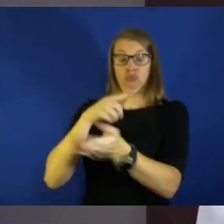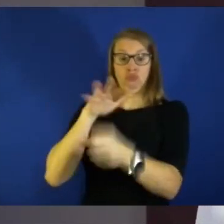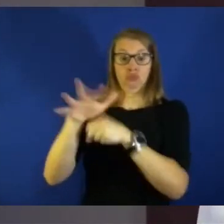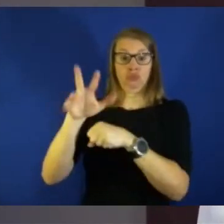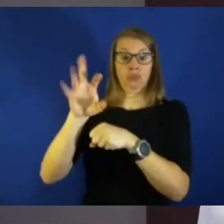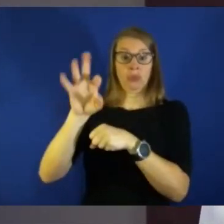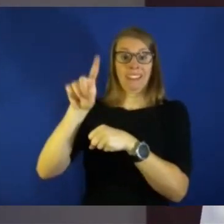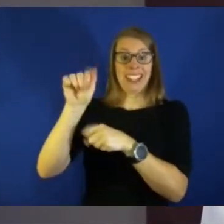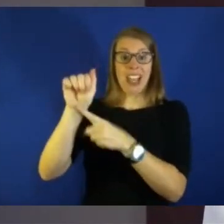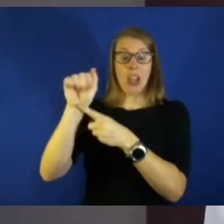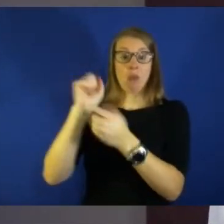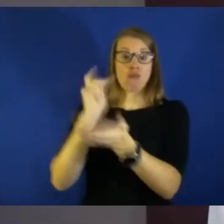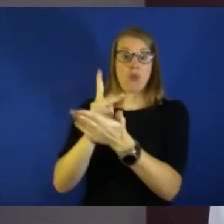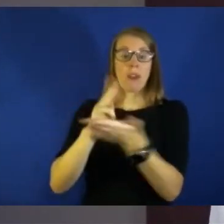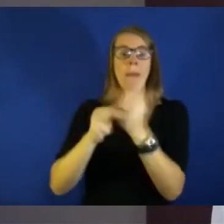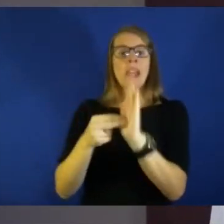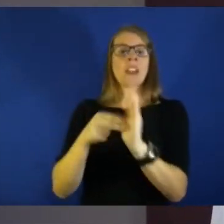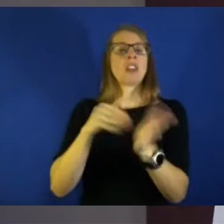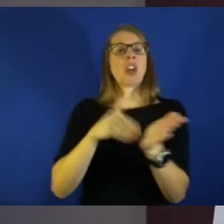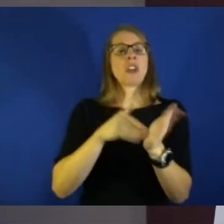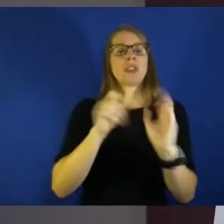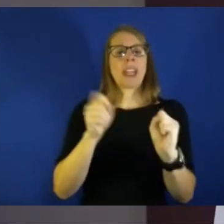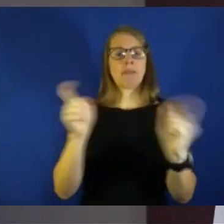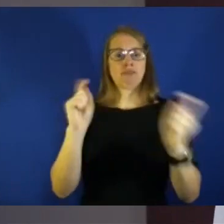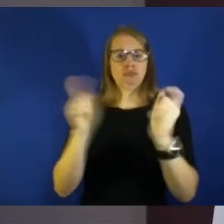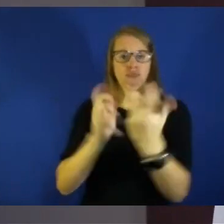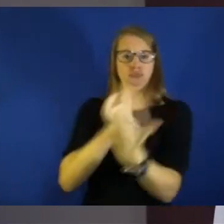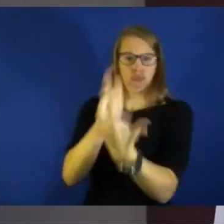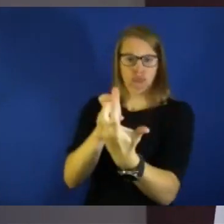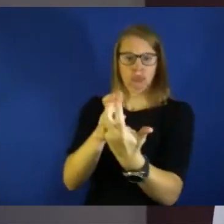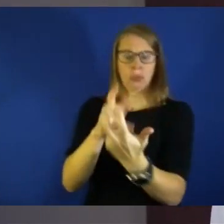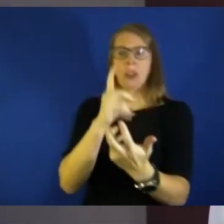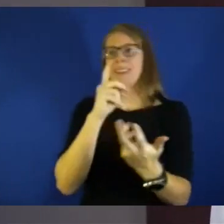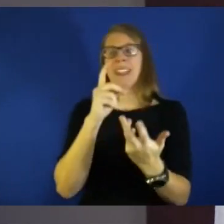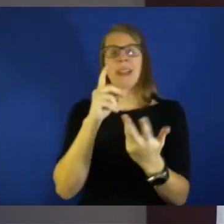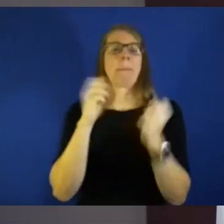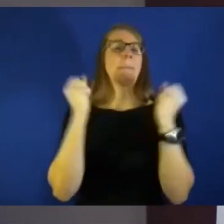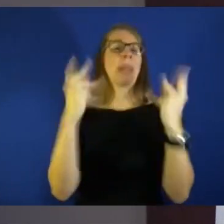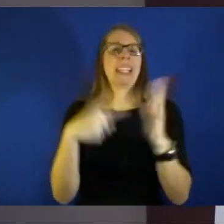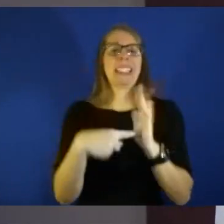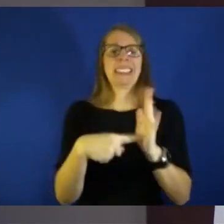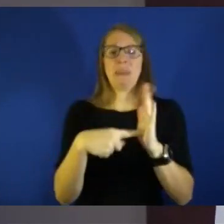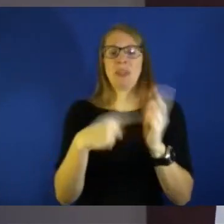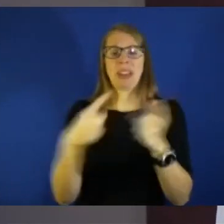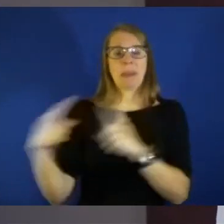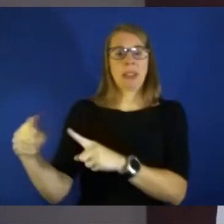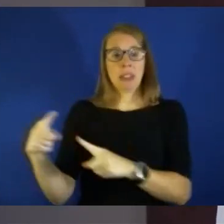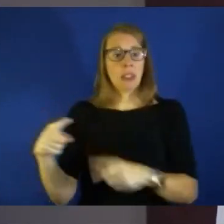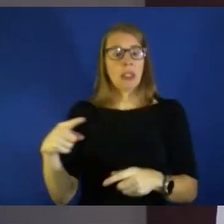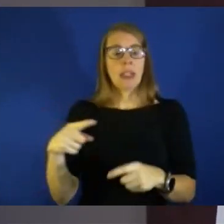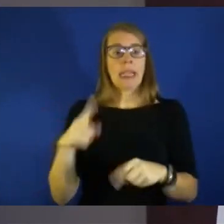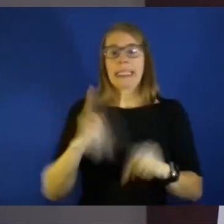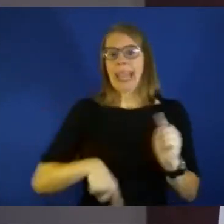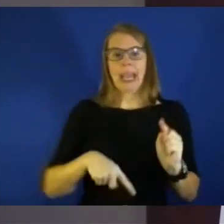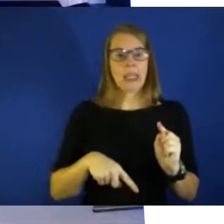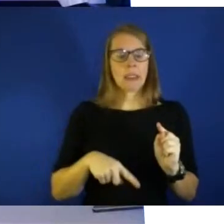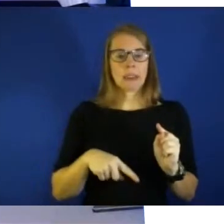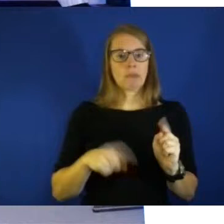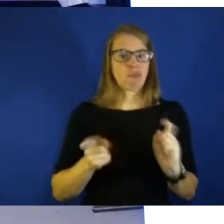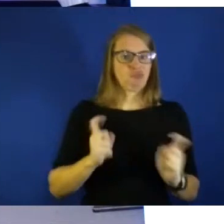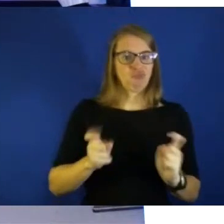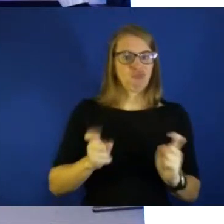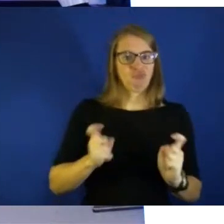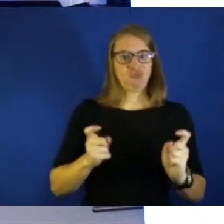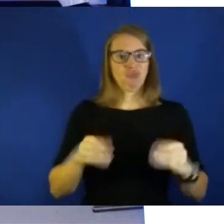So, there's a lot of examples of where that's done commonly. That's not something that can be done here. Okay, so I have a